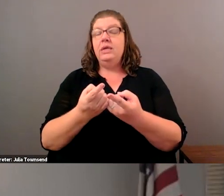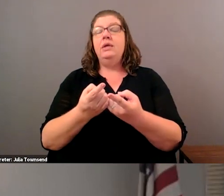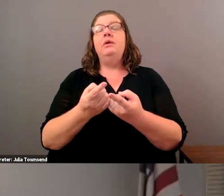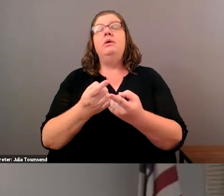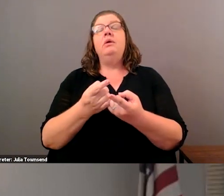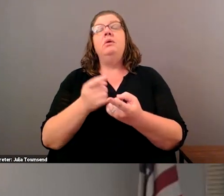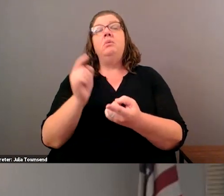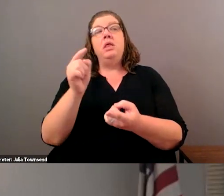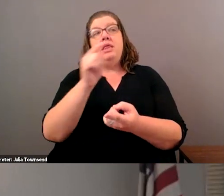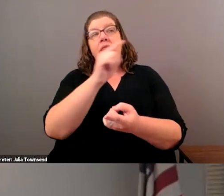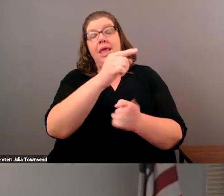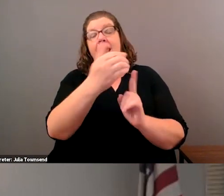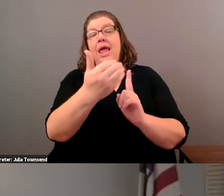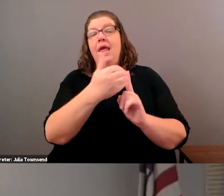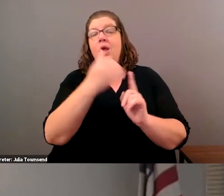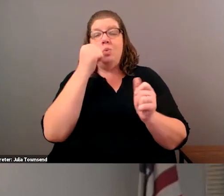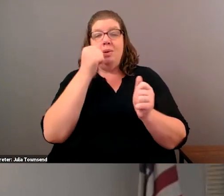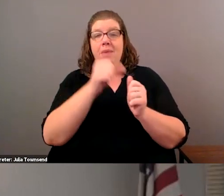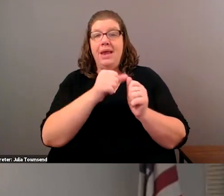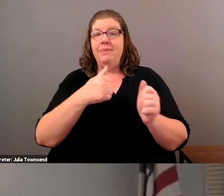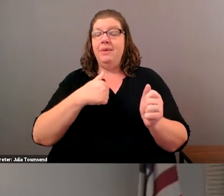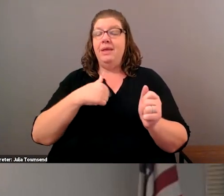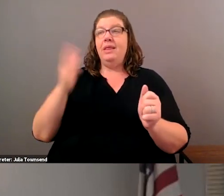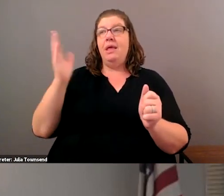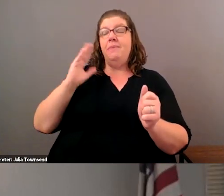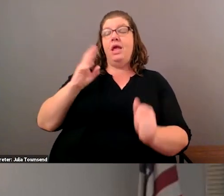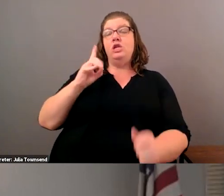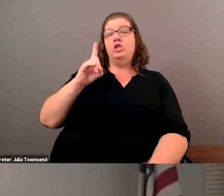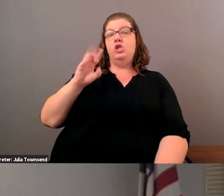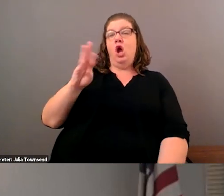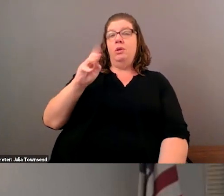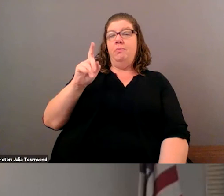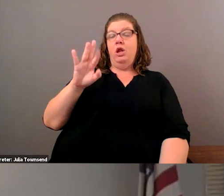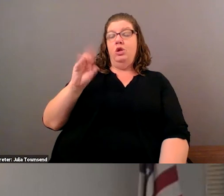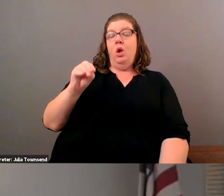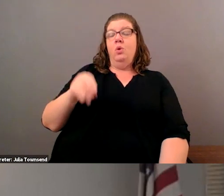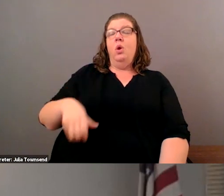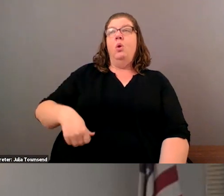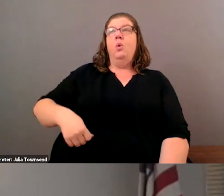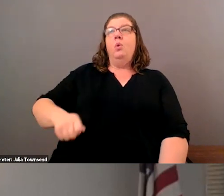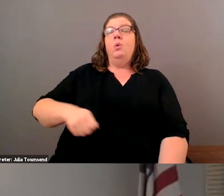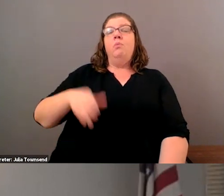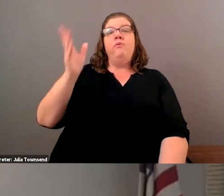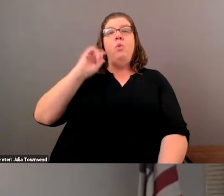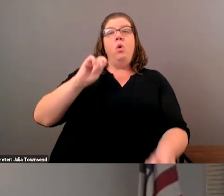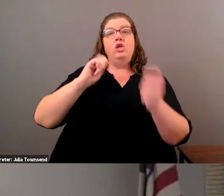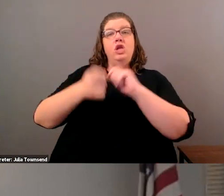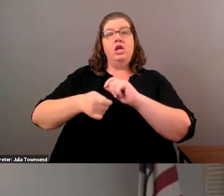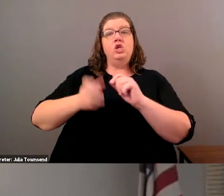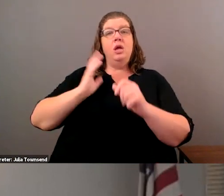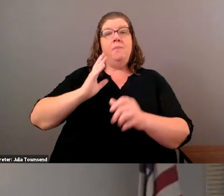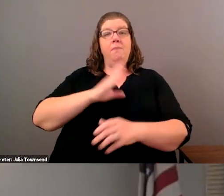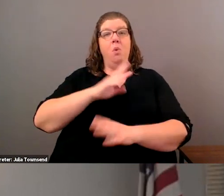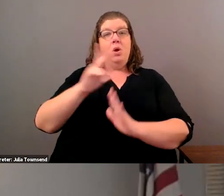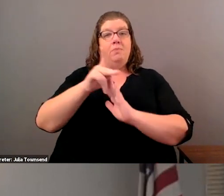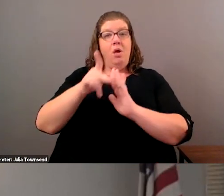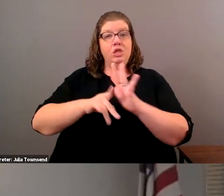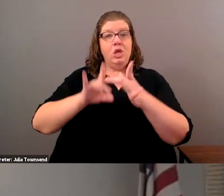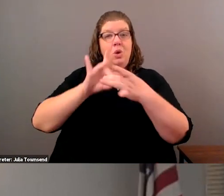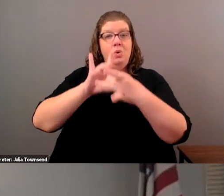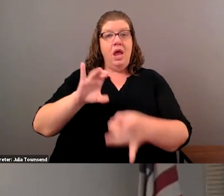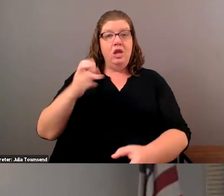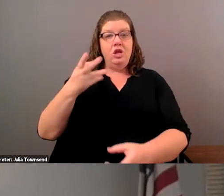they reminded me that in the past, Dr. Maldonado, that when there were changes in board policy related to charters, that they had